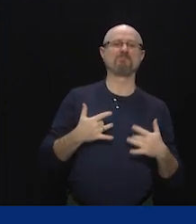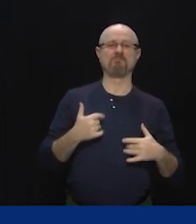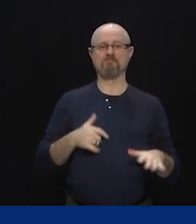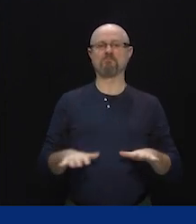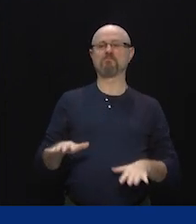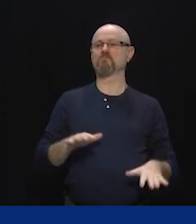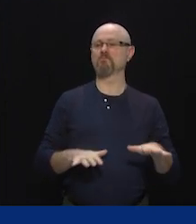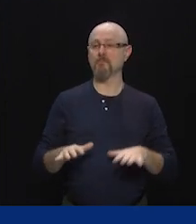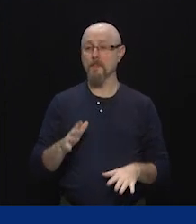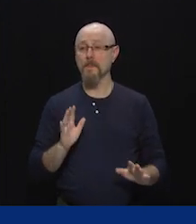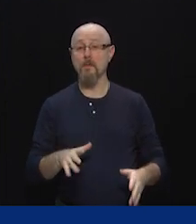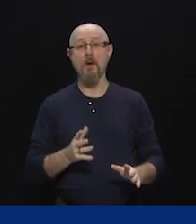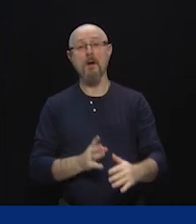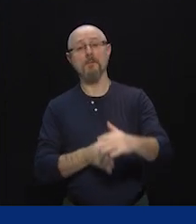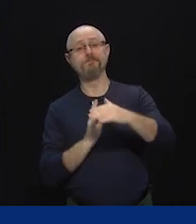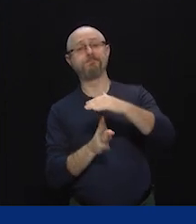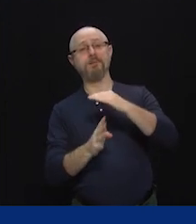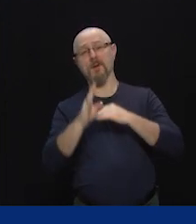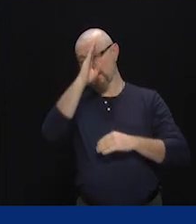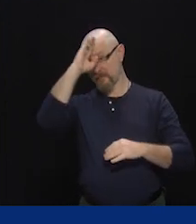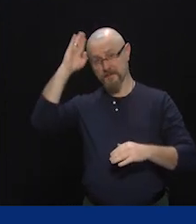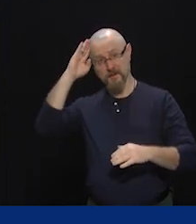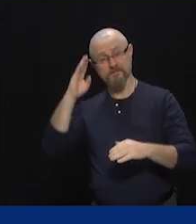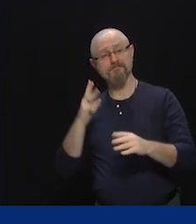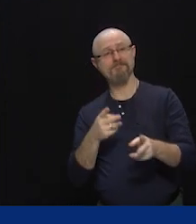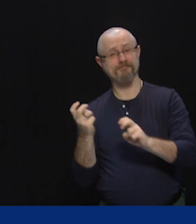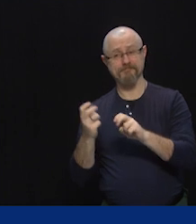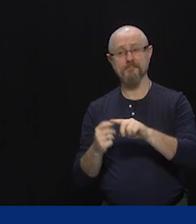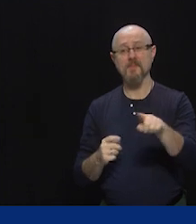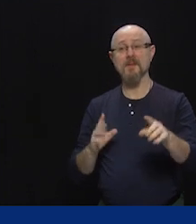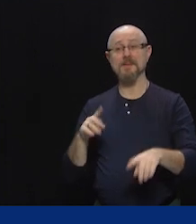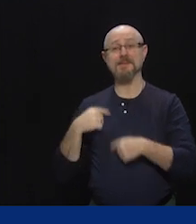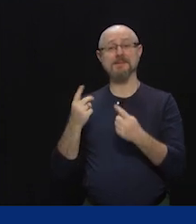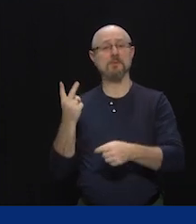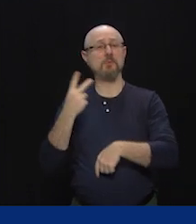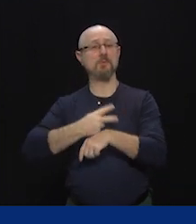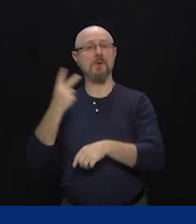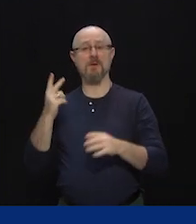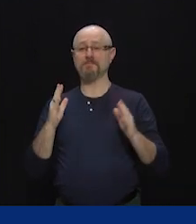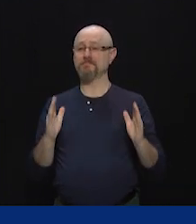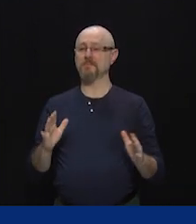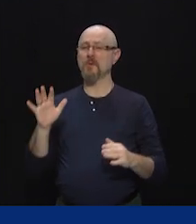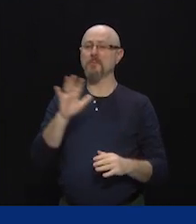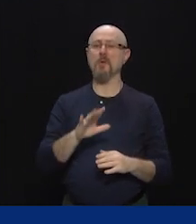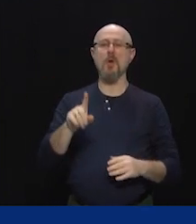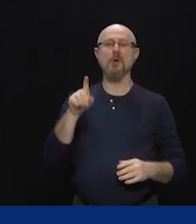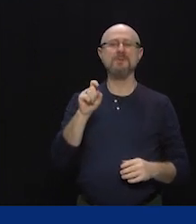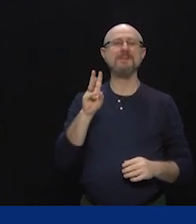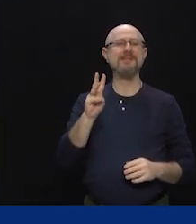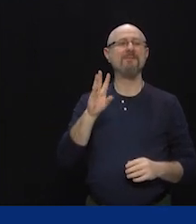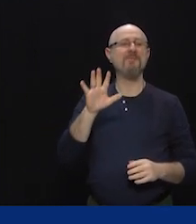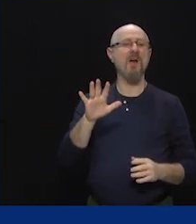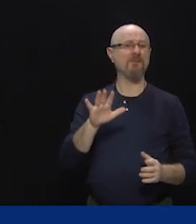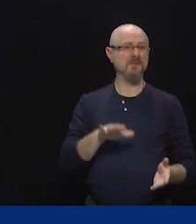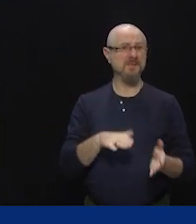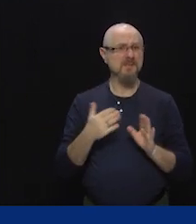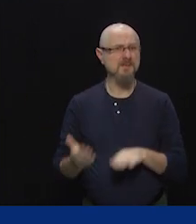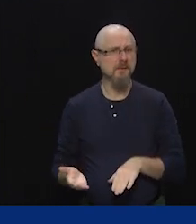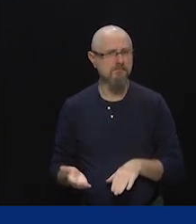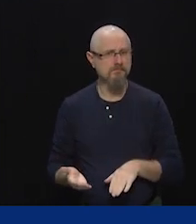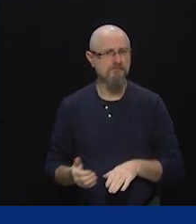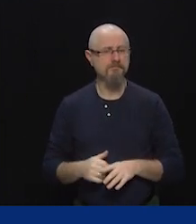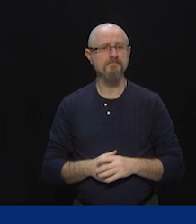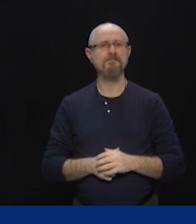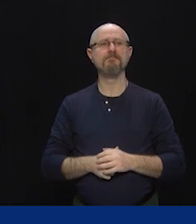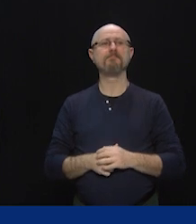Hospitalizations, this is what we focus on. Over the last 2 days, on average, about 165 deaths a day, 132 total over 2